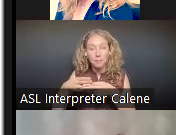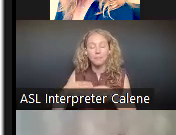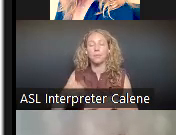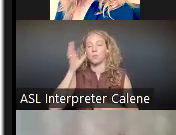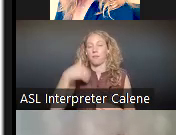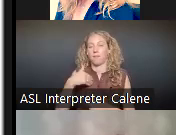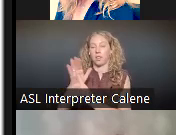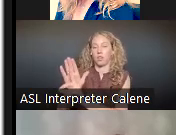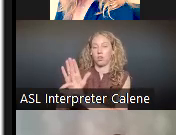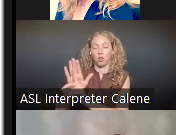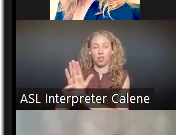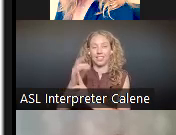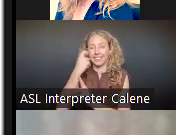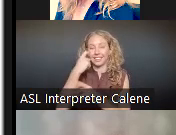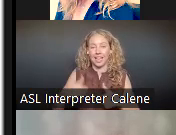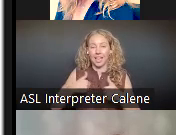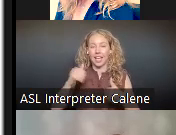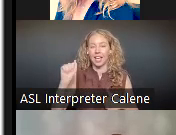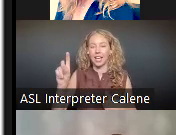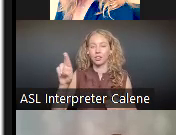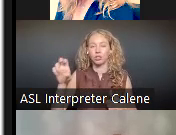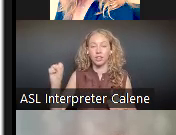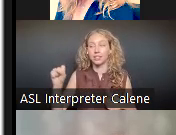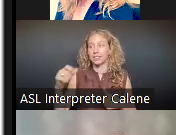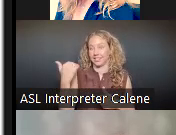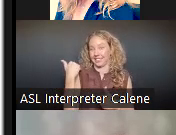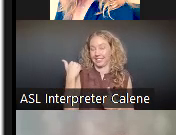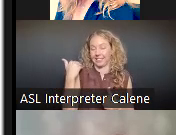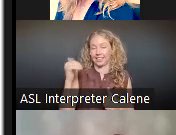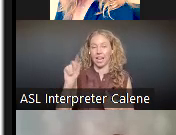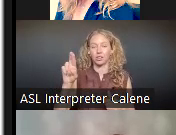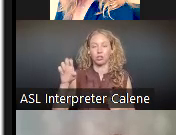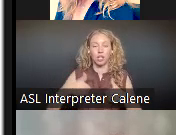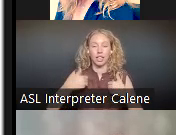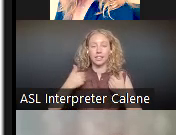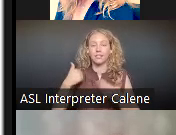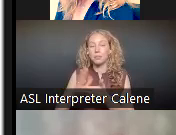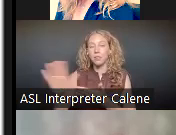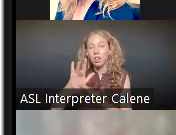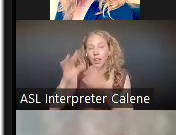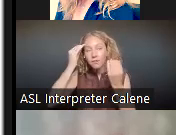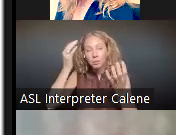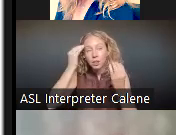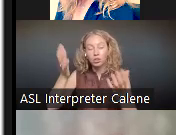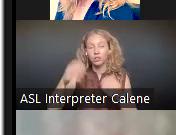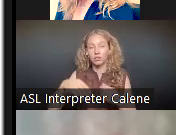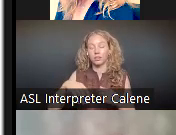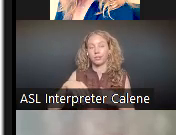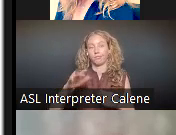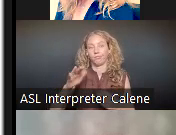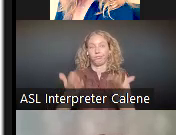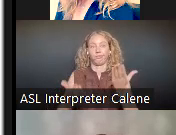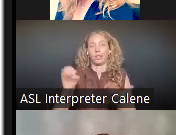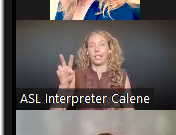their most recent address or the last known address. We'll have some of their contact information. We might even